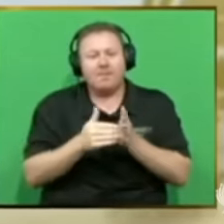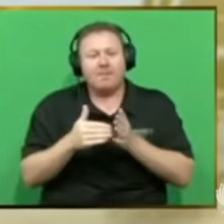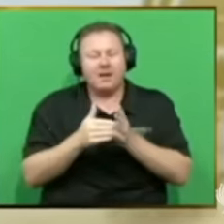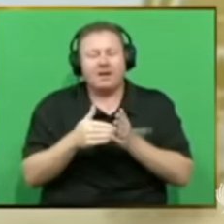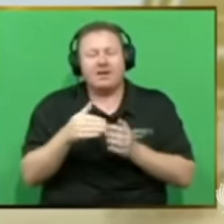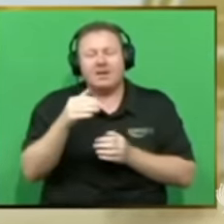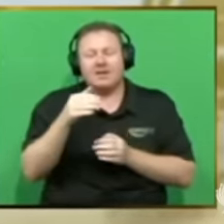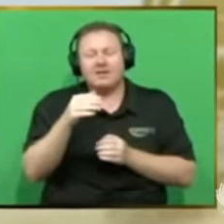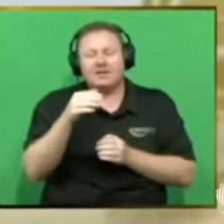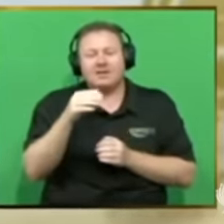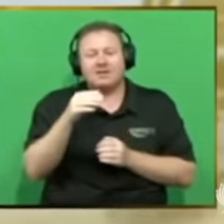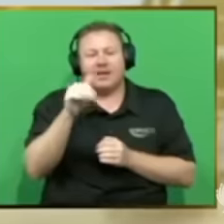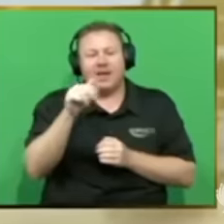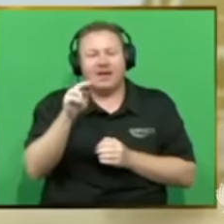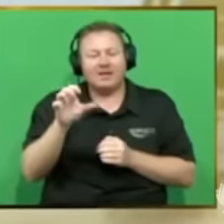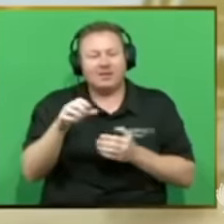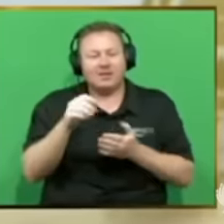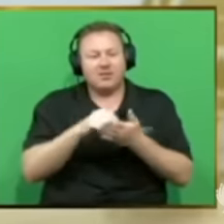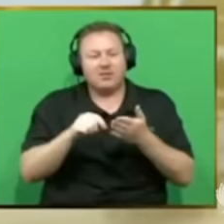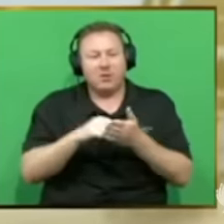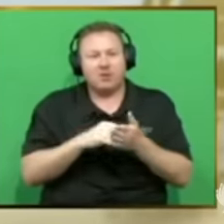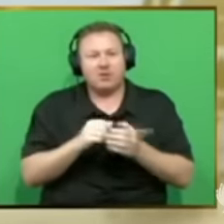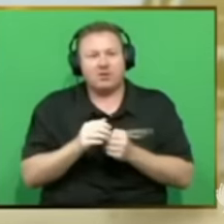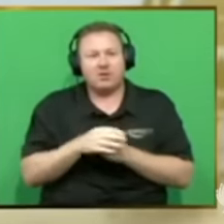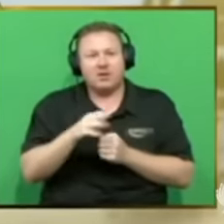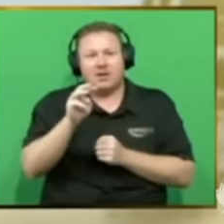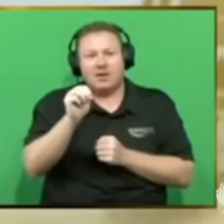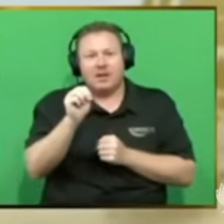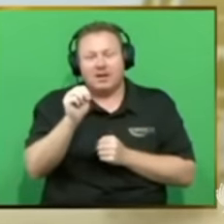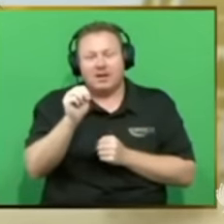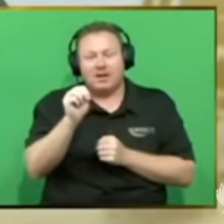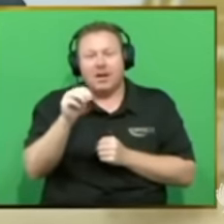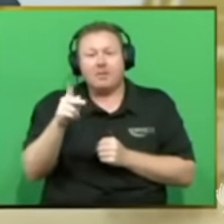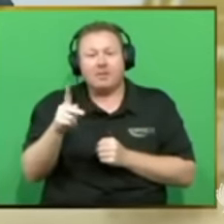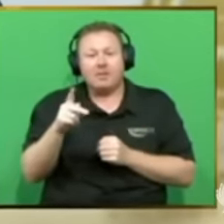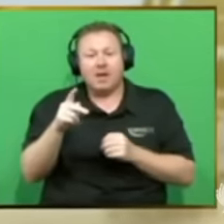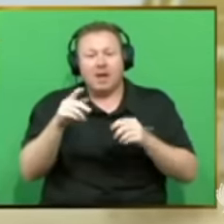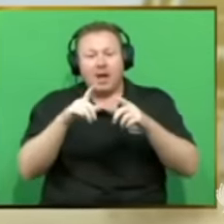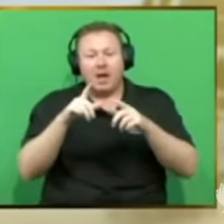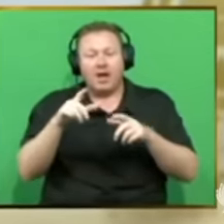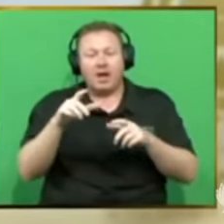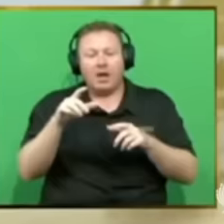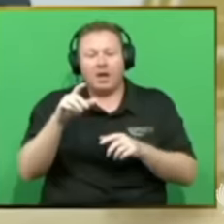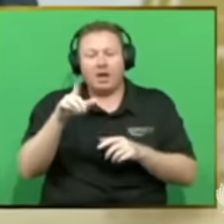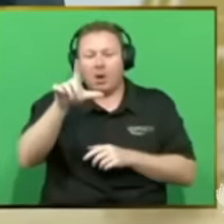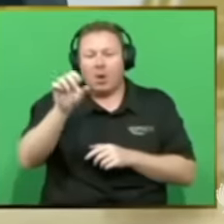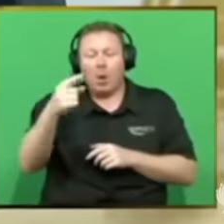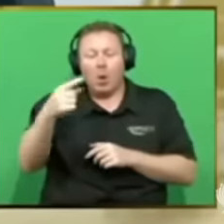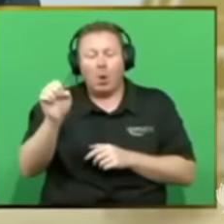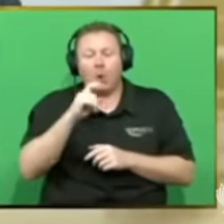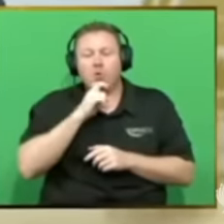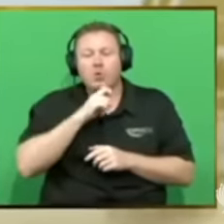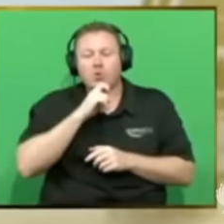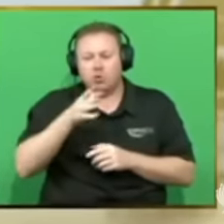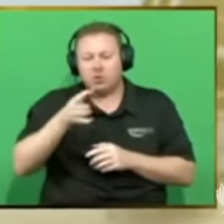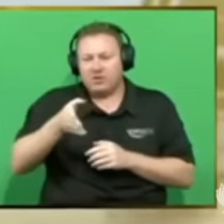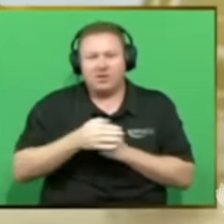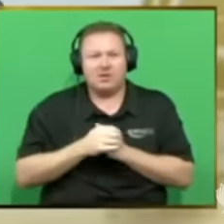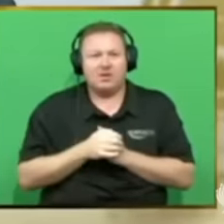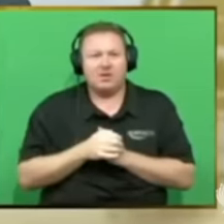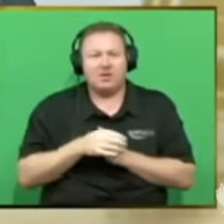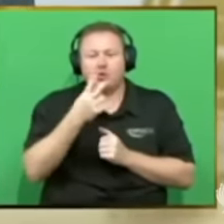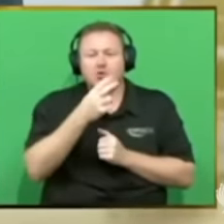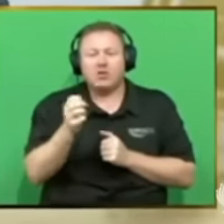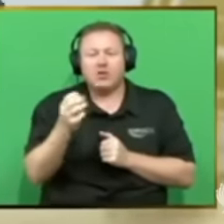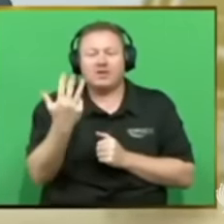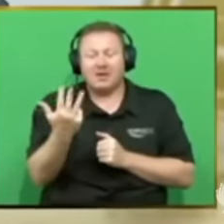votes with him when he poached the MK logo from right under the ANC's noses. As far back as 2009,